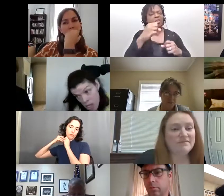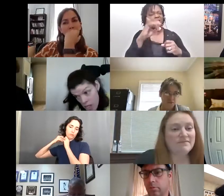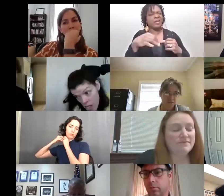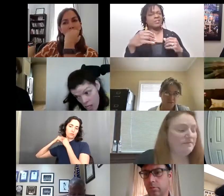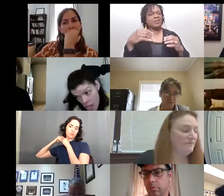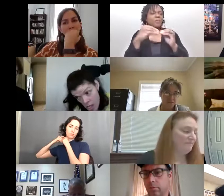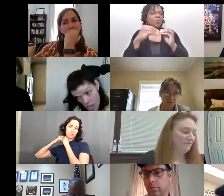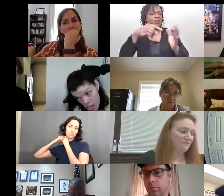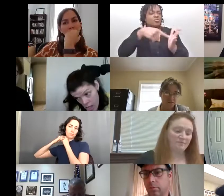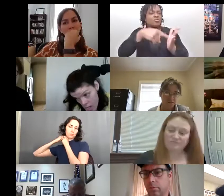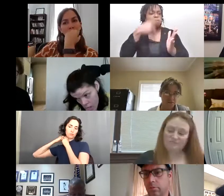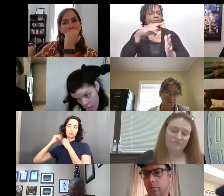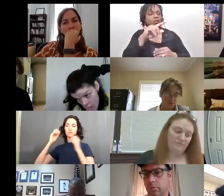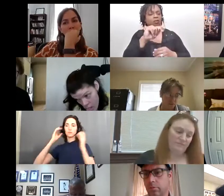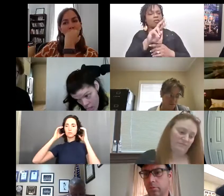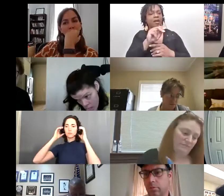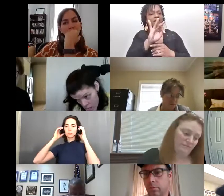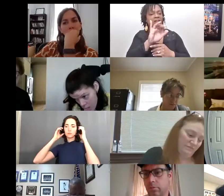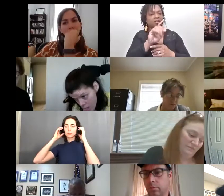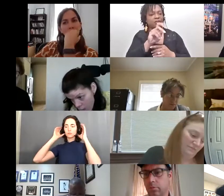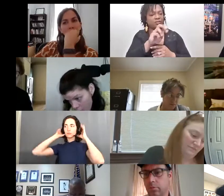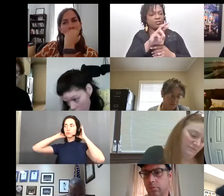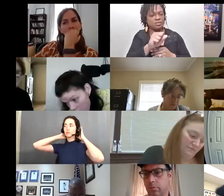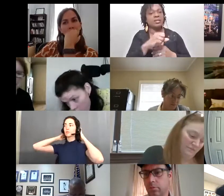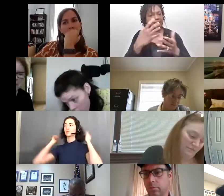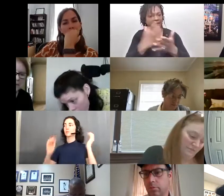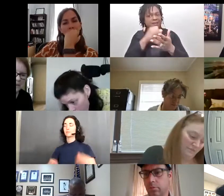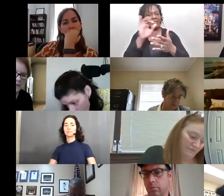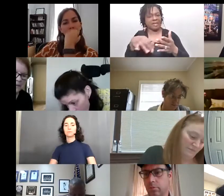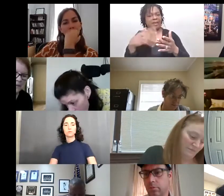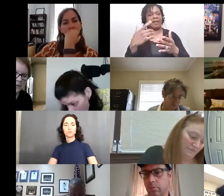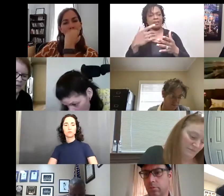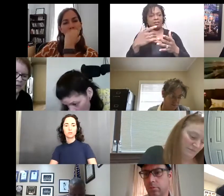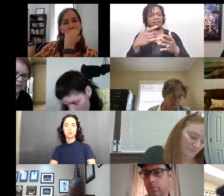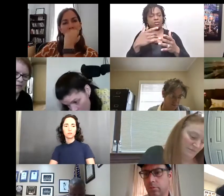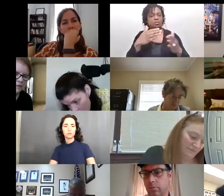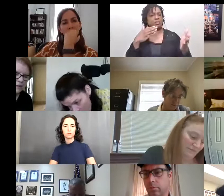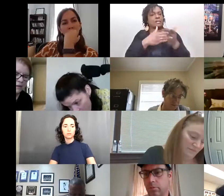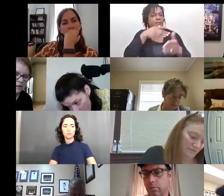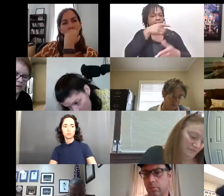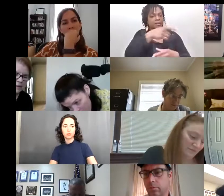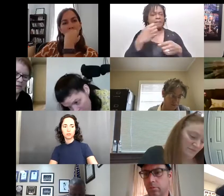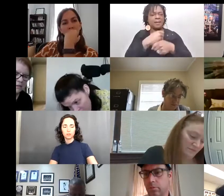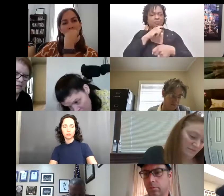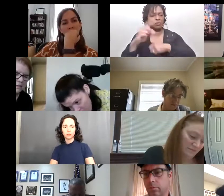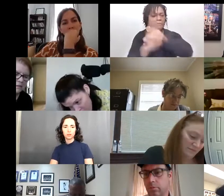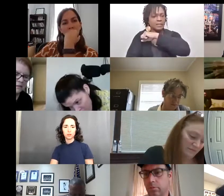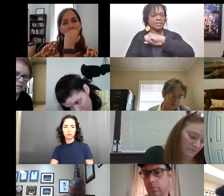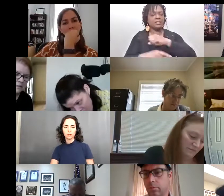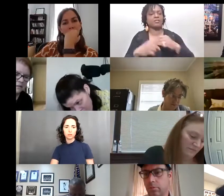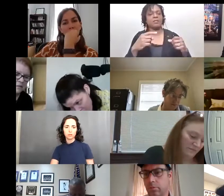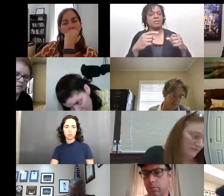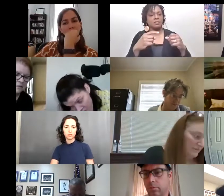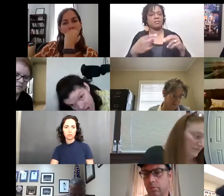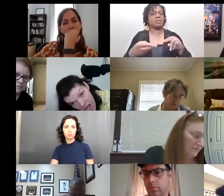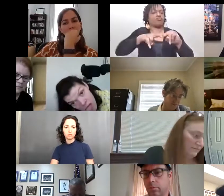is, getting a prosecution for human trafficking and making sure that the penalties are higher. And we currently